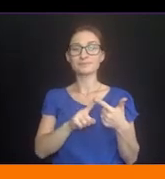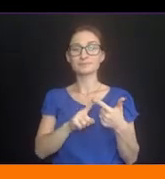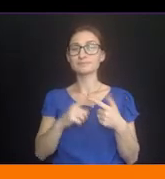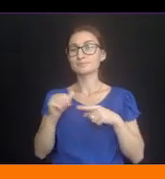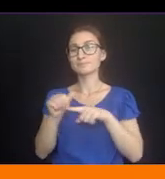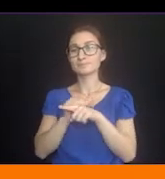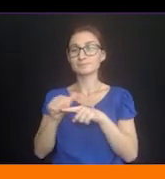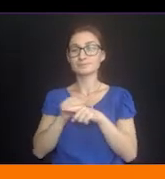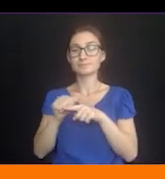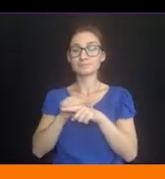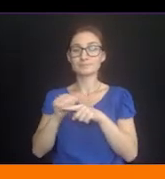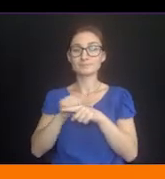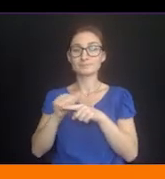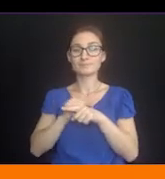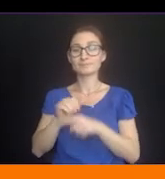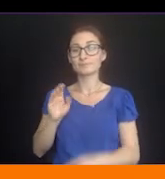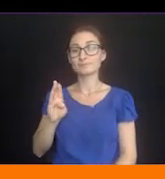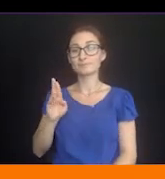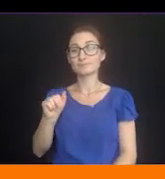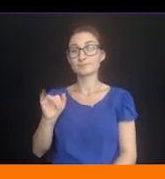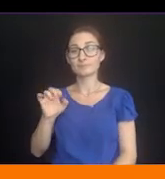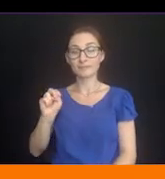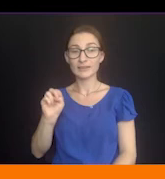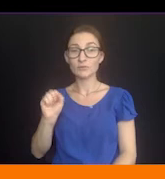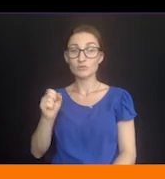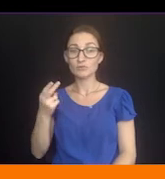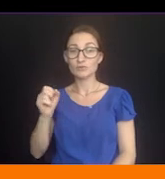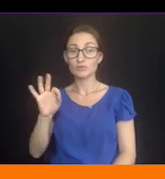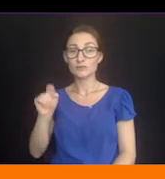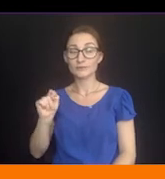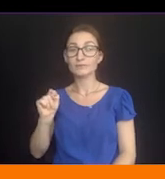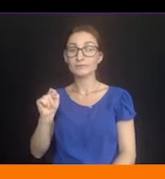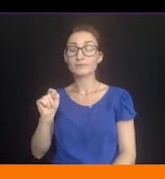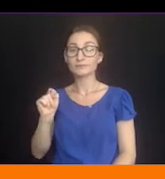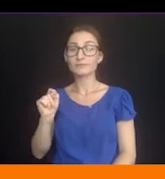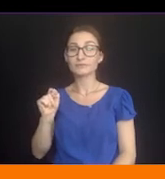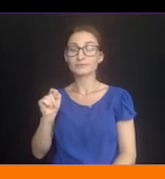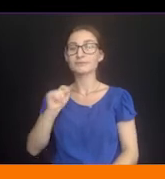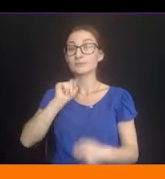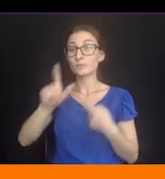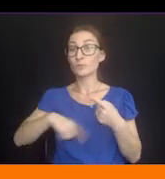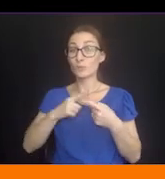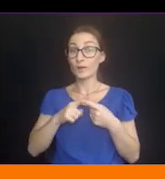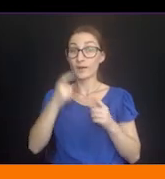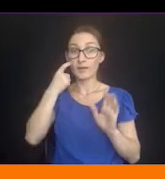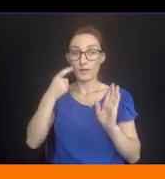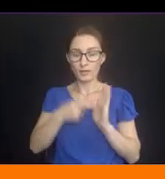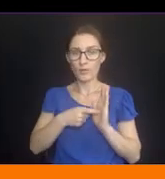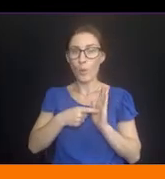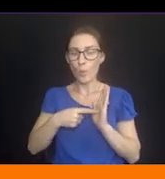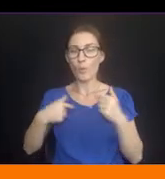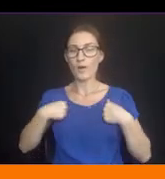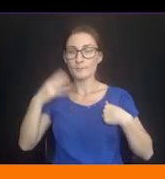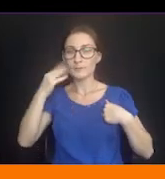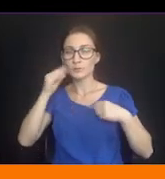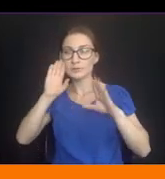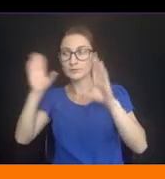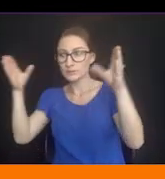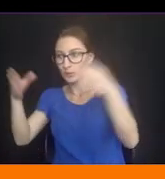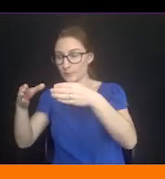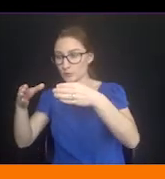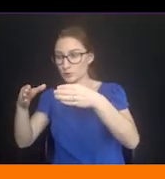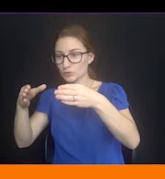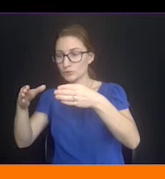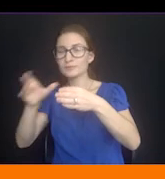different times. The other is, the more you condition your brain to brain shift. So